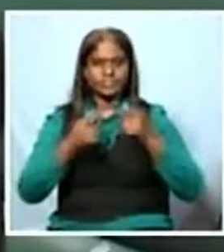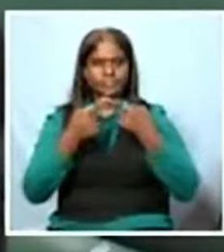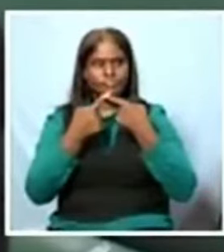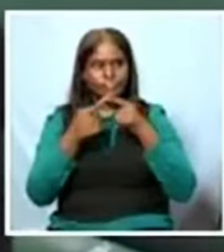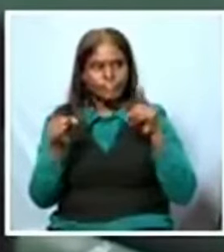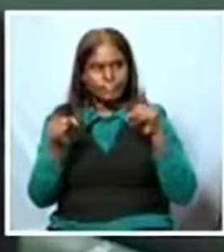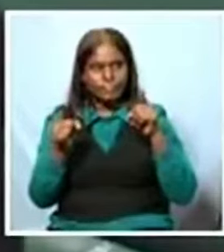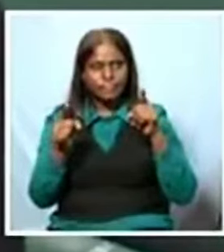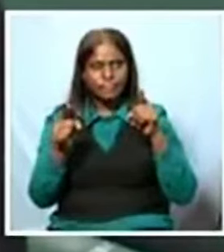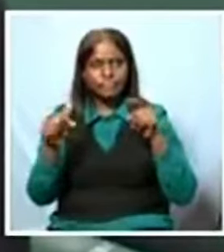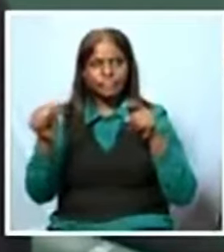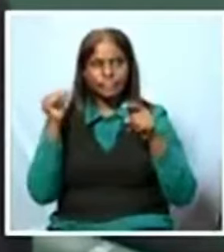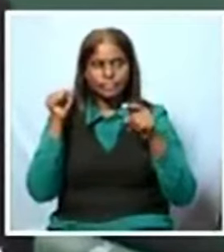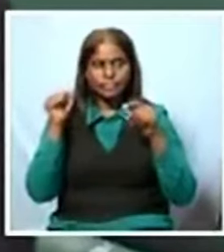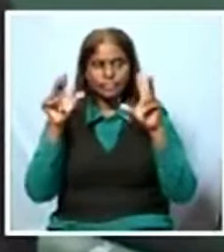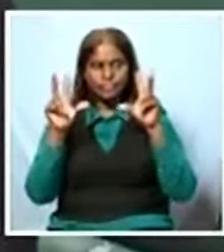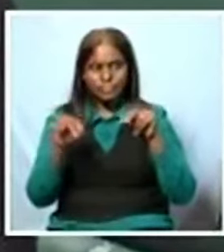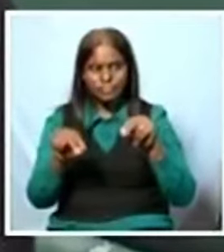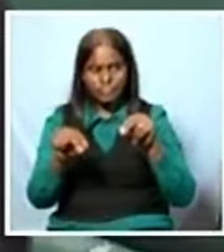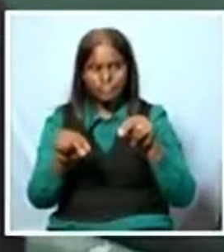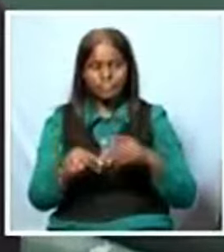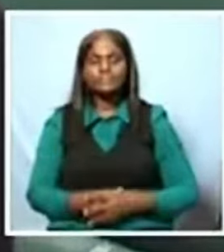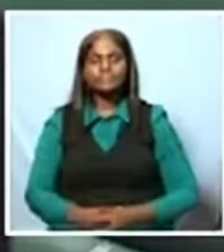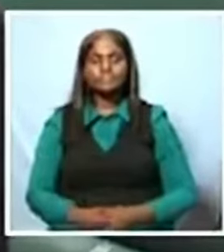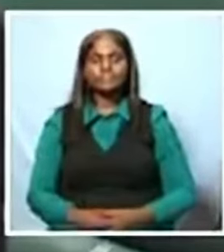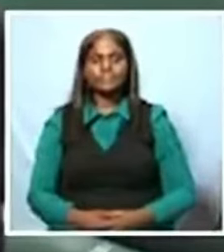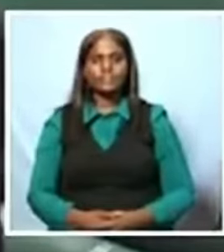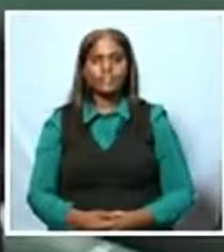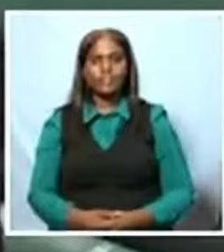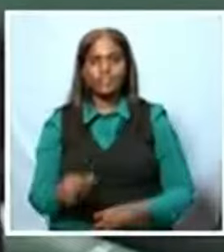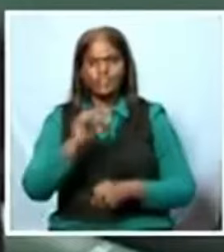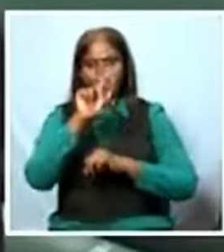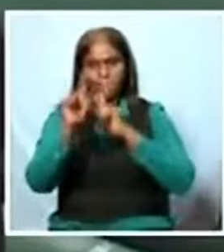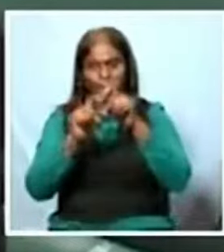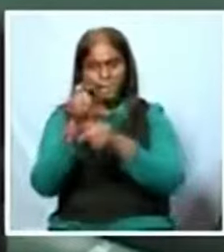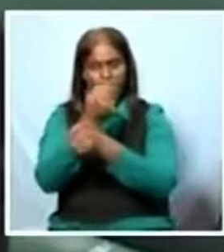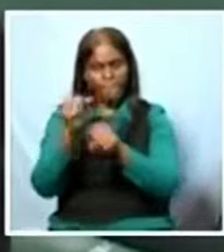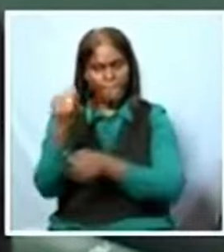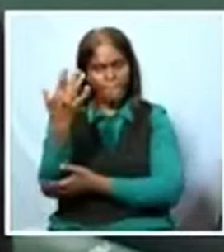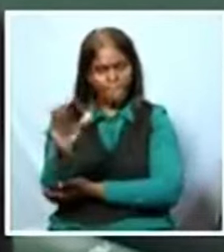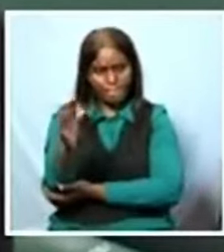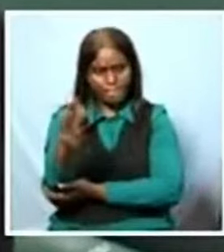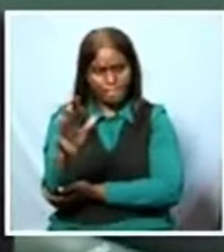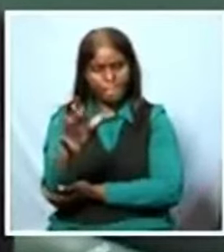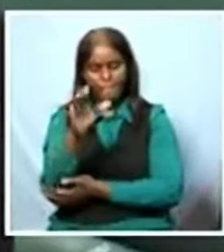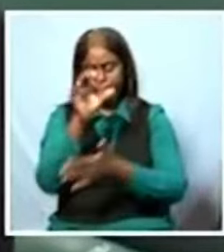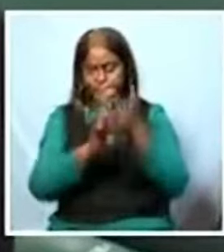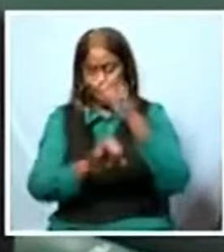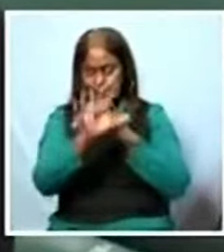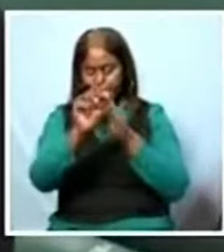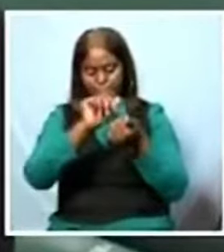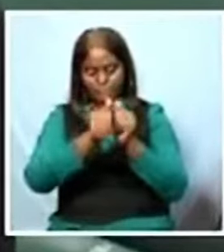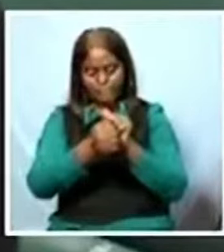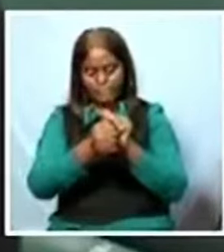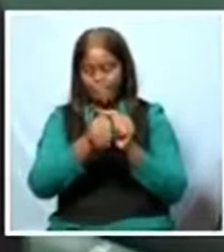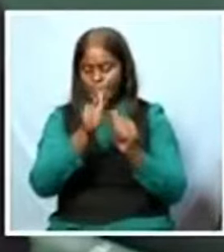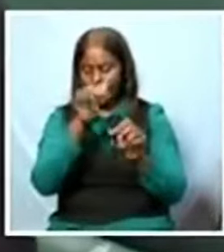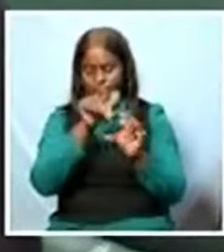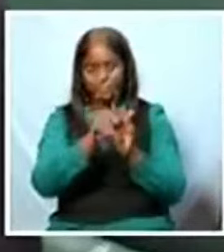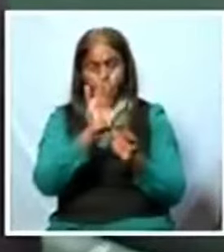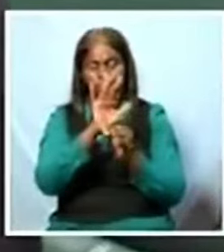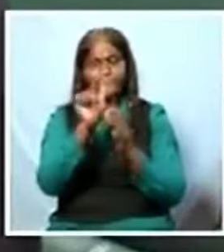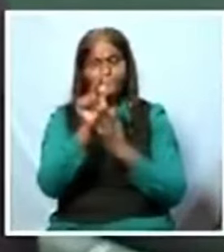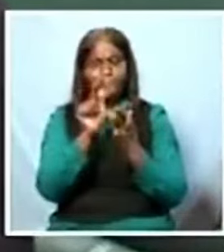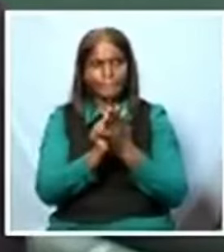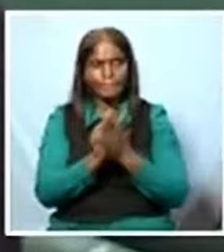Aye. Of the contrary say no. The ayes have it. The question is resolved in the affirmative. Clause 9 as amended is ordered to stand part